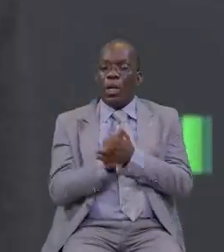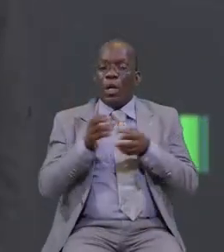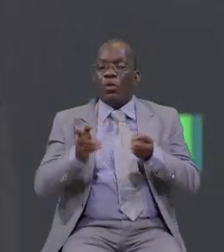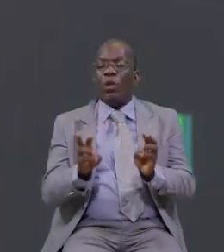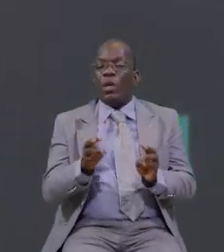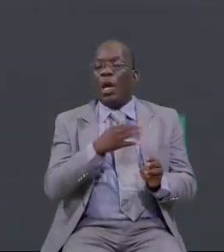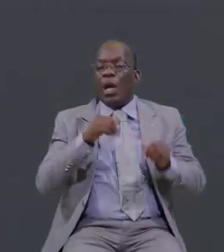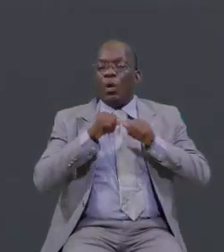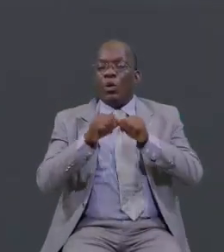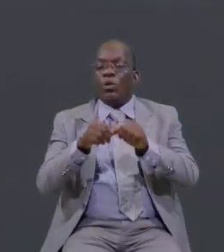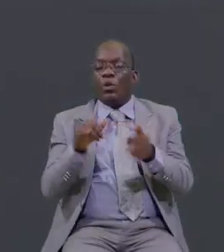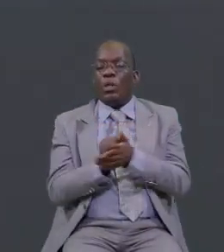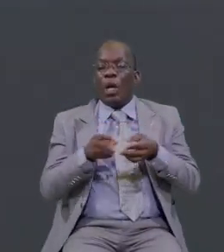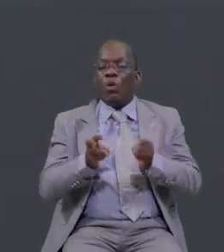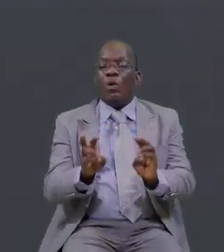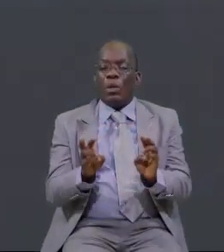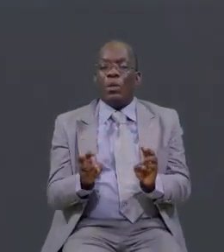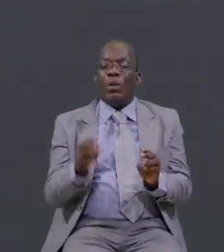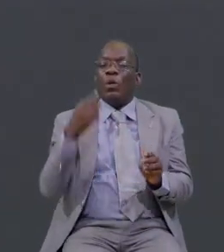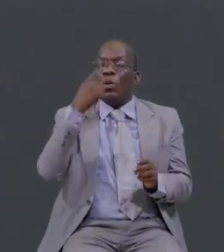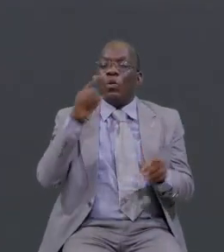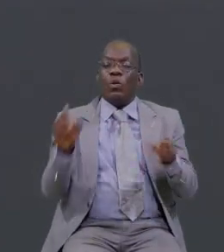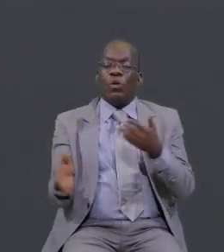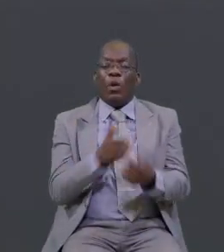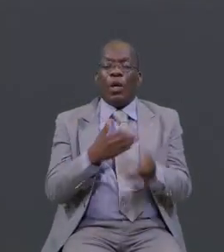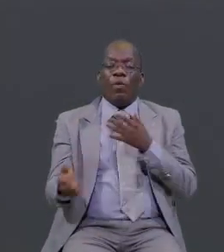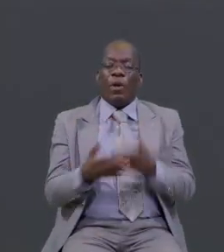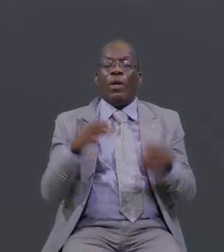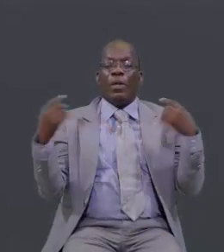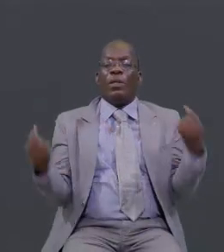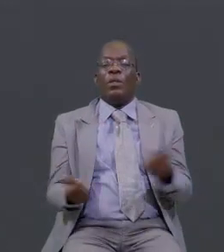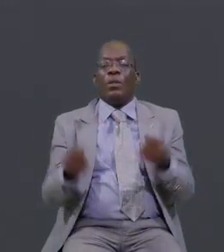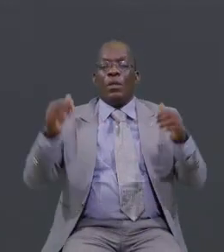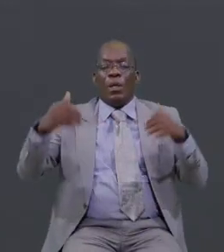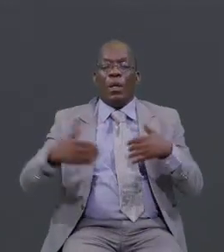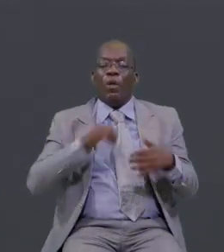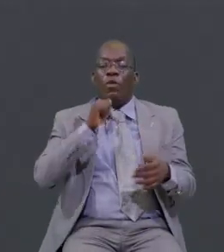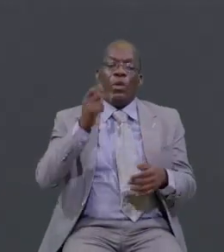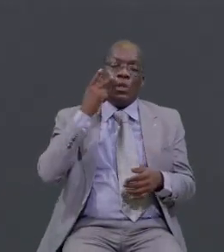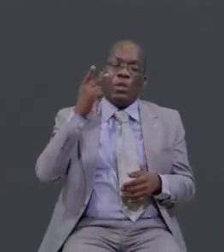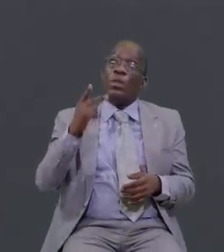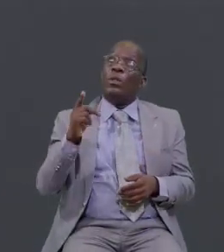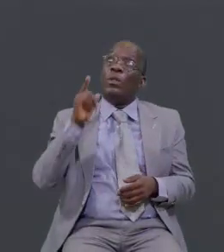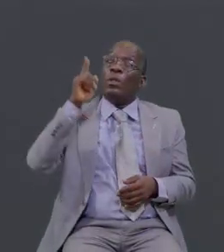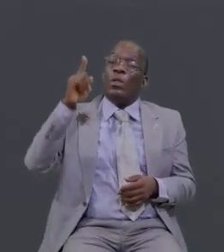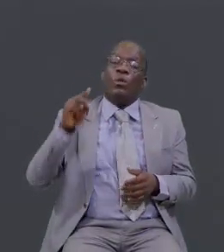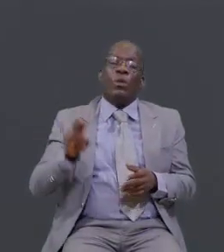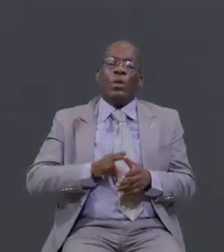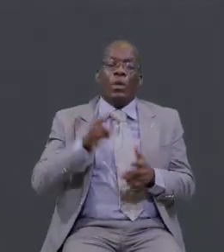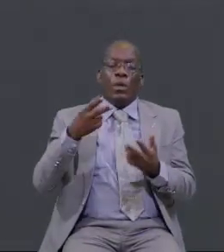continues, whosoever sinneth has not seen him, neither known him.